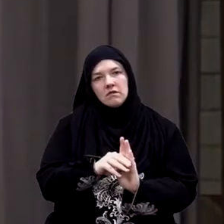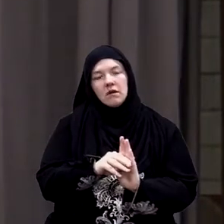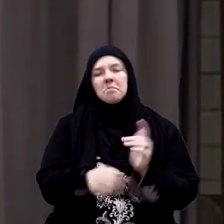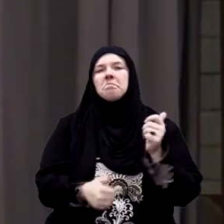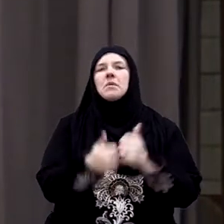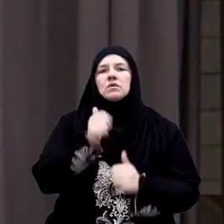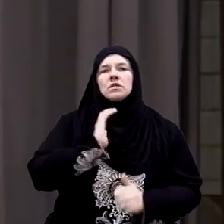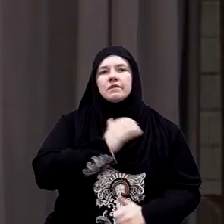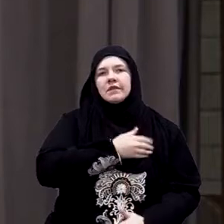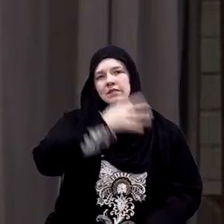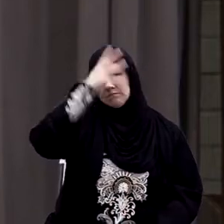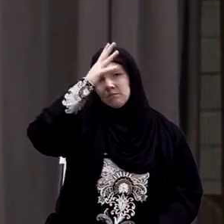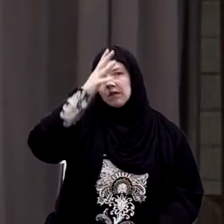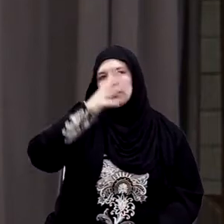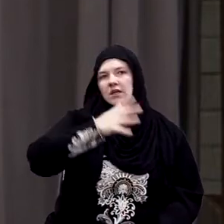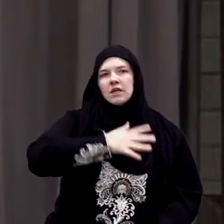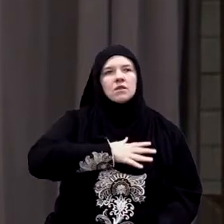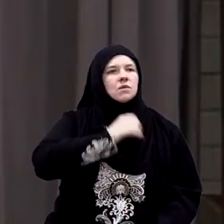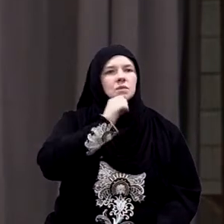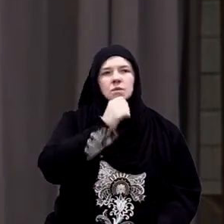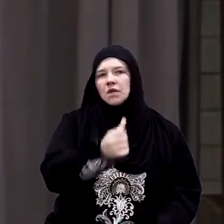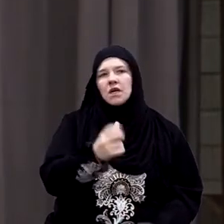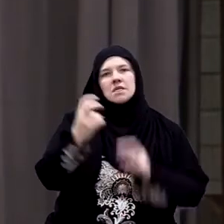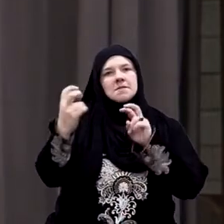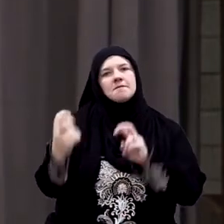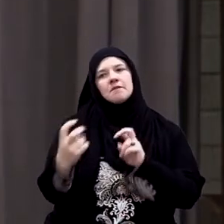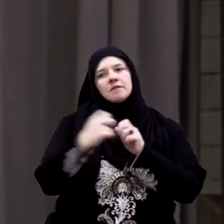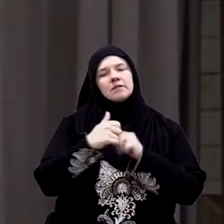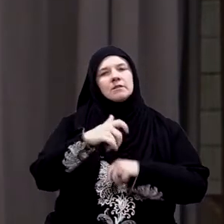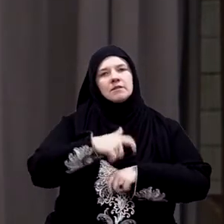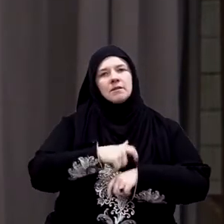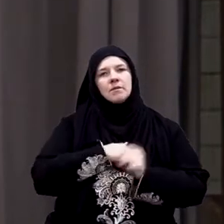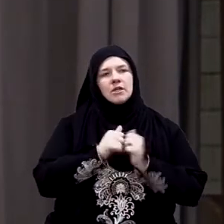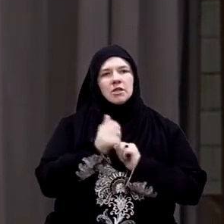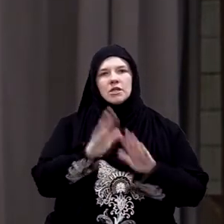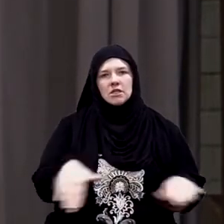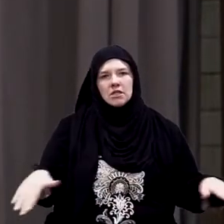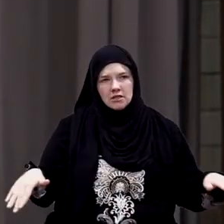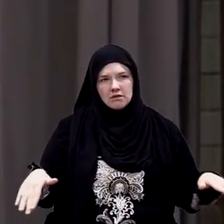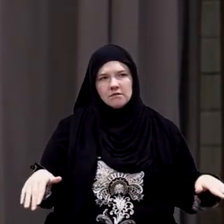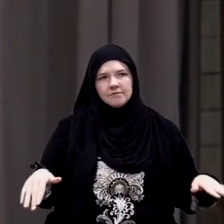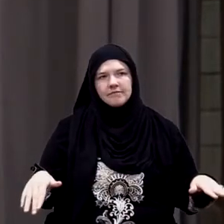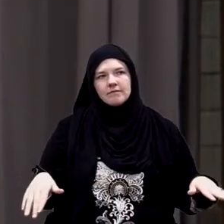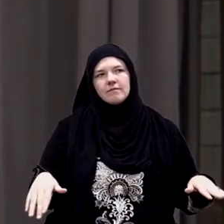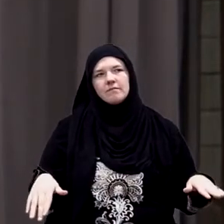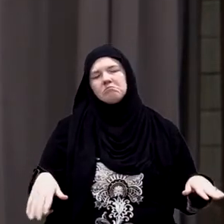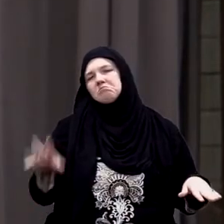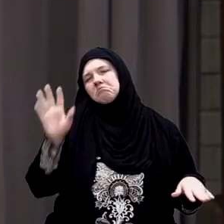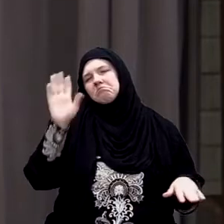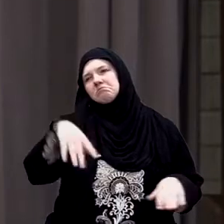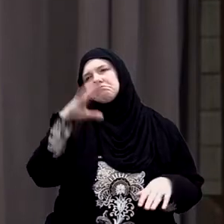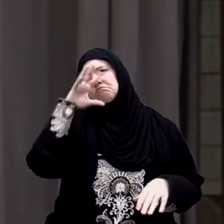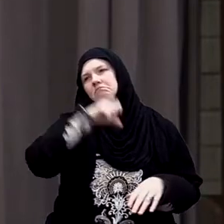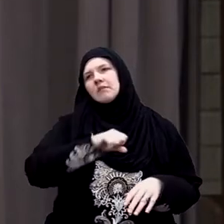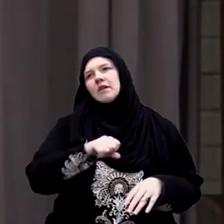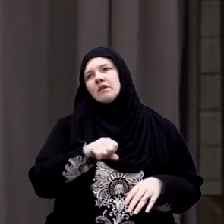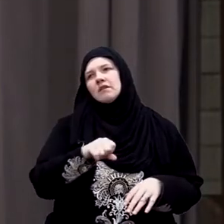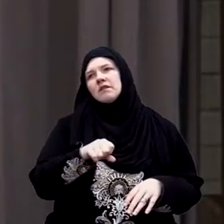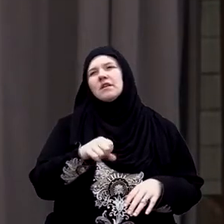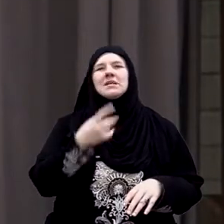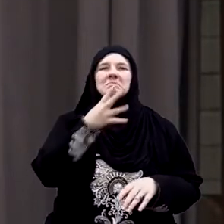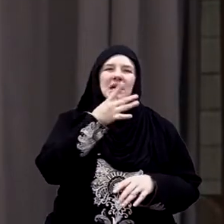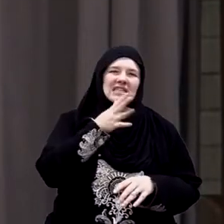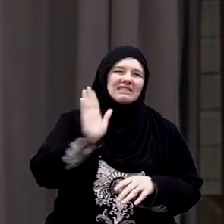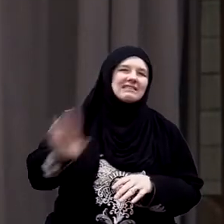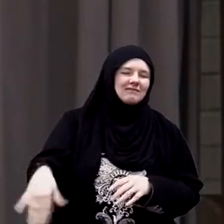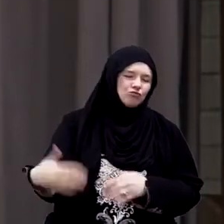Most of us men do not spend time with our children, assuming that it is for the